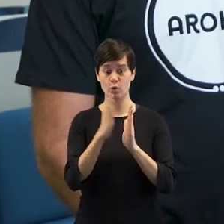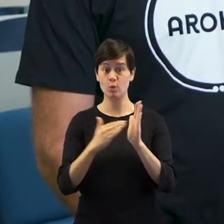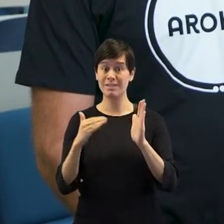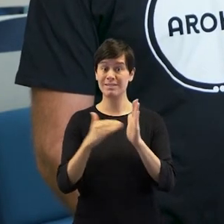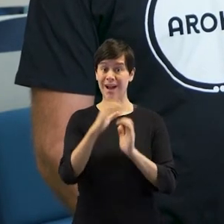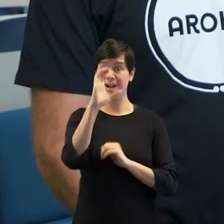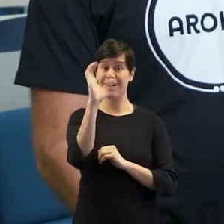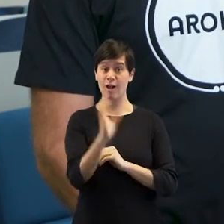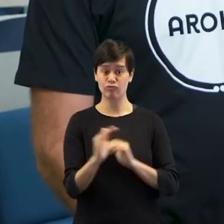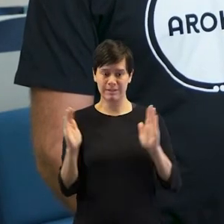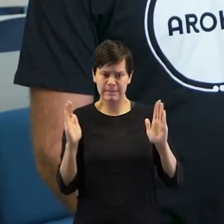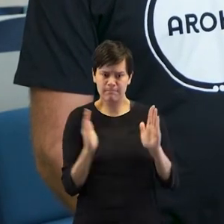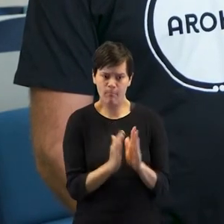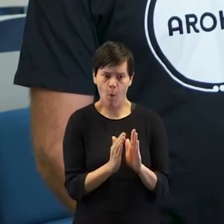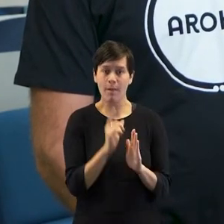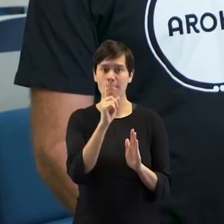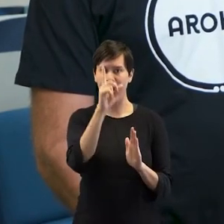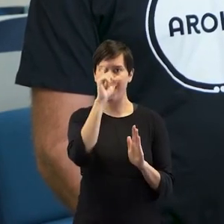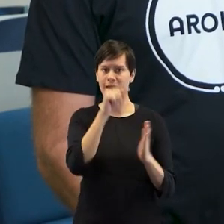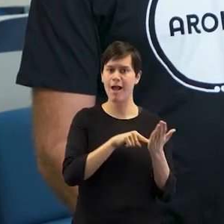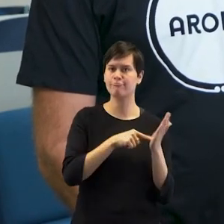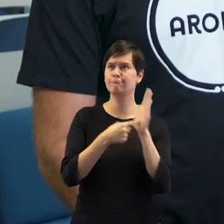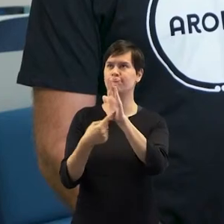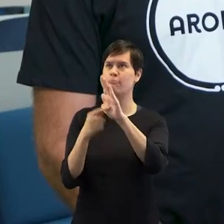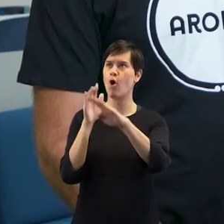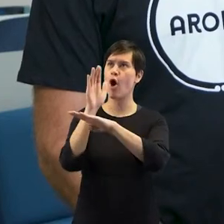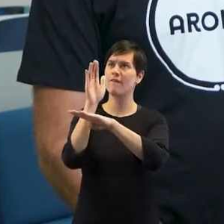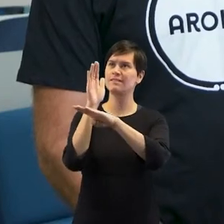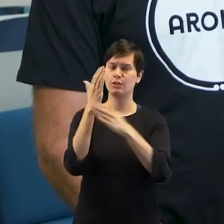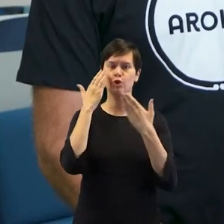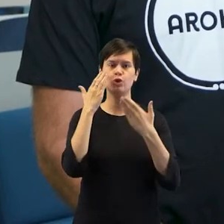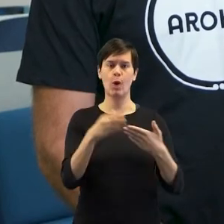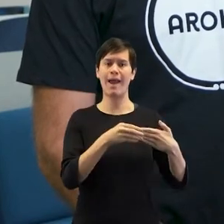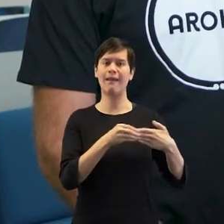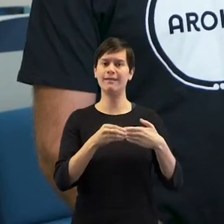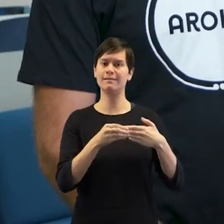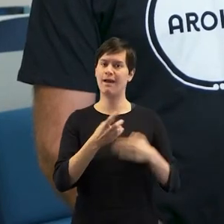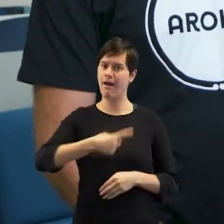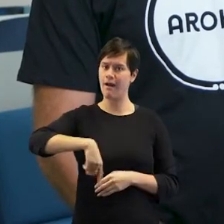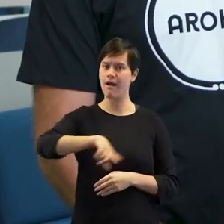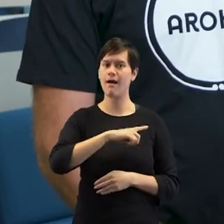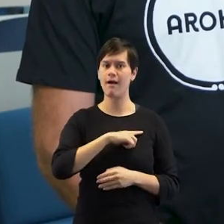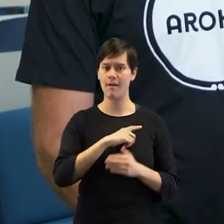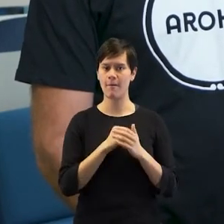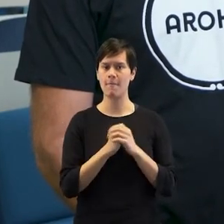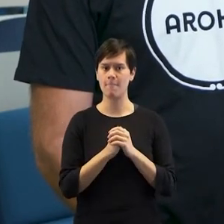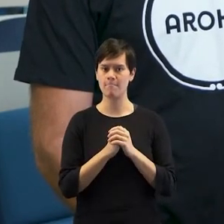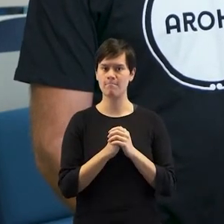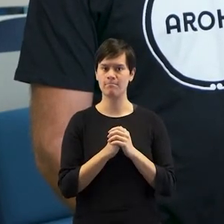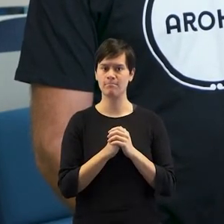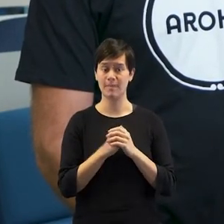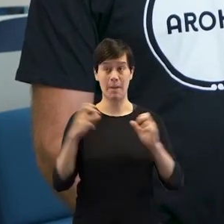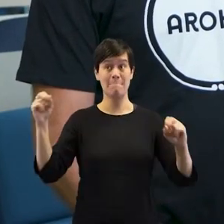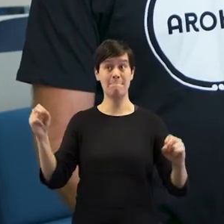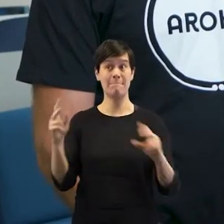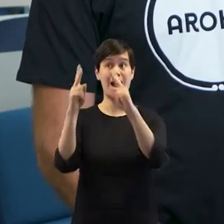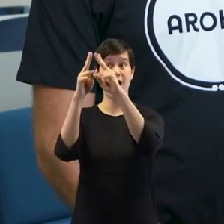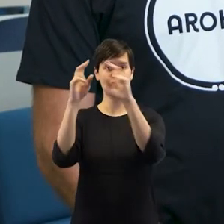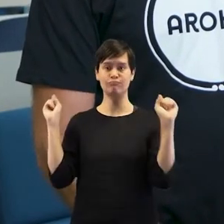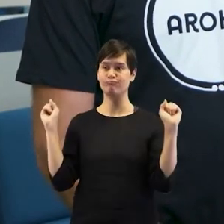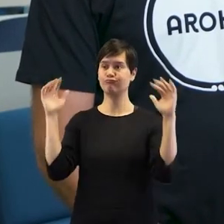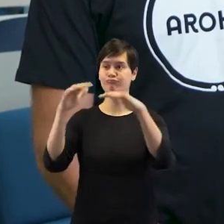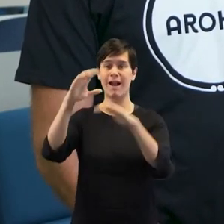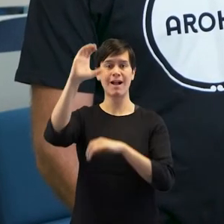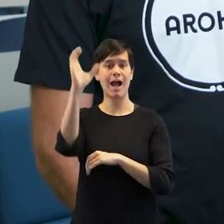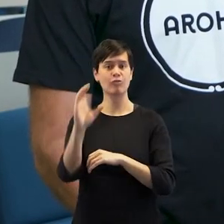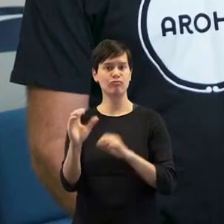New Zealand can use that policy to show global leadership. So our government committed to carbon zero by 2050,